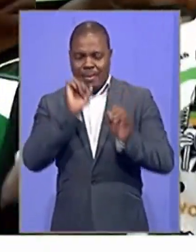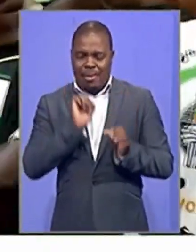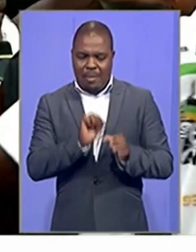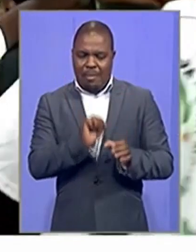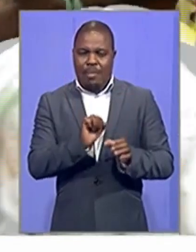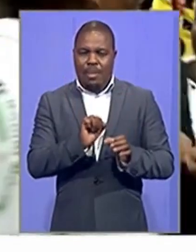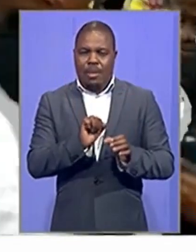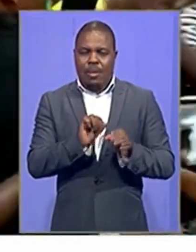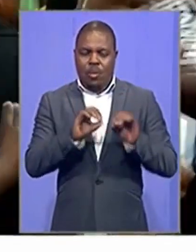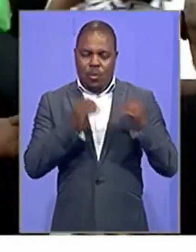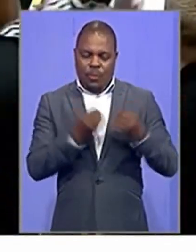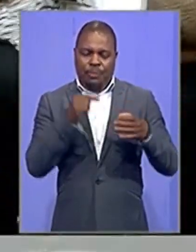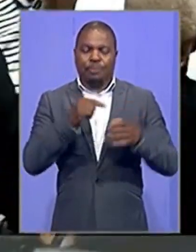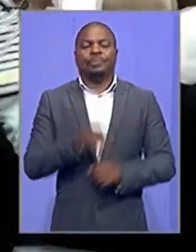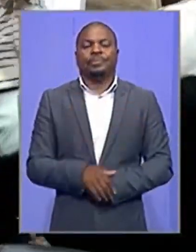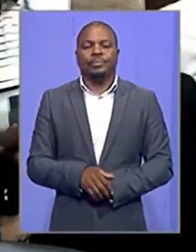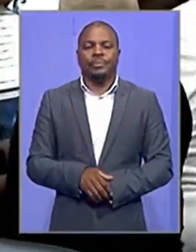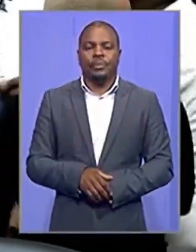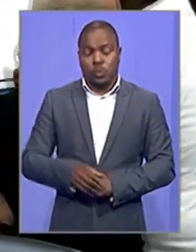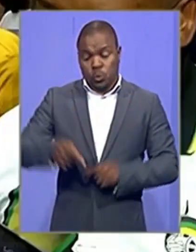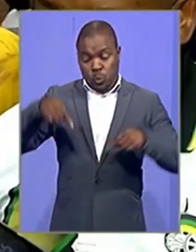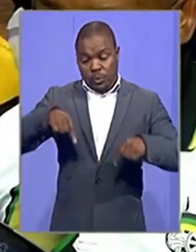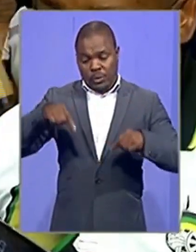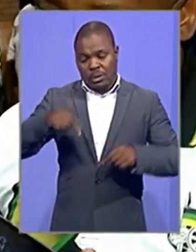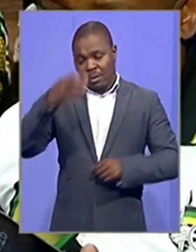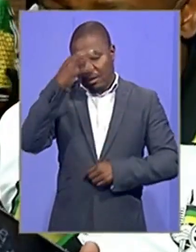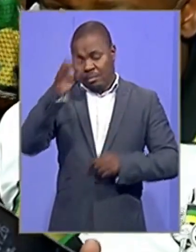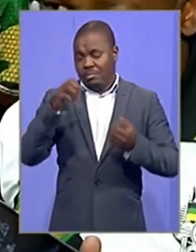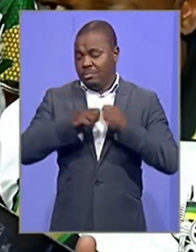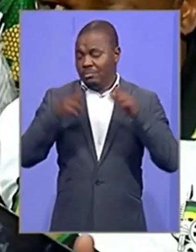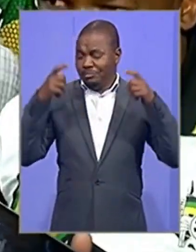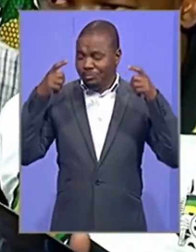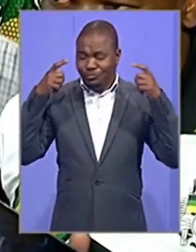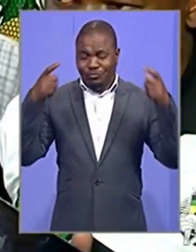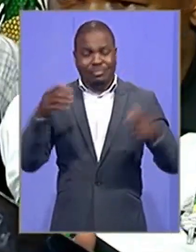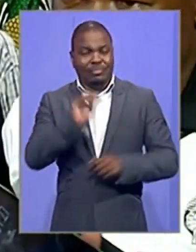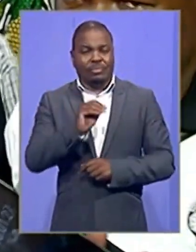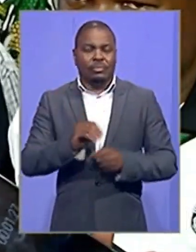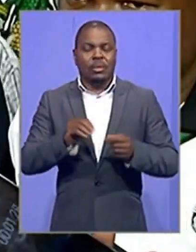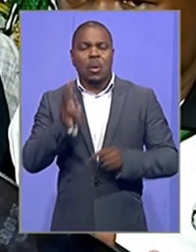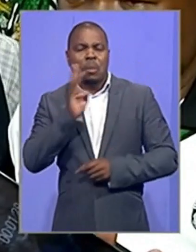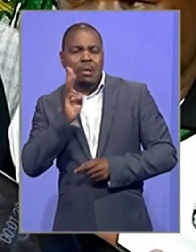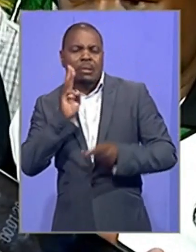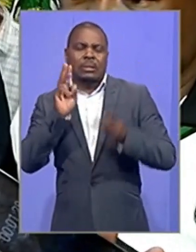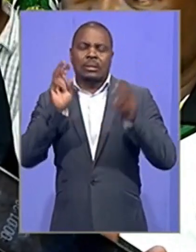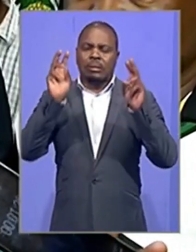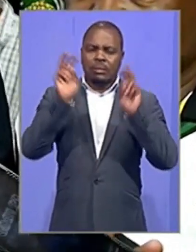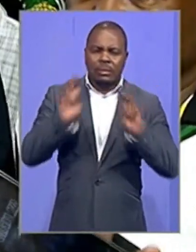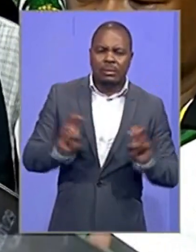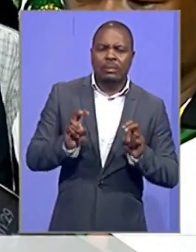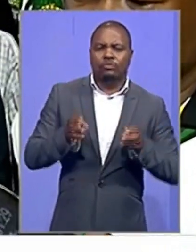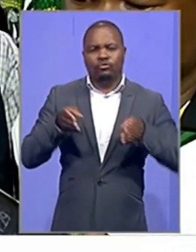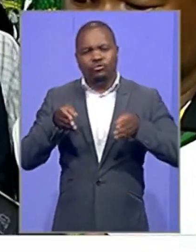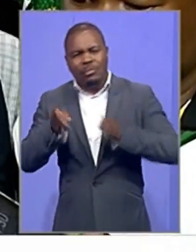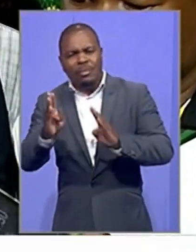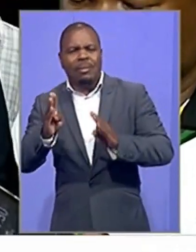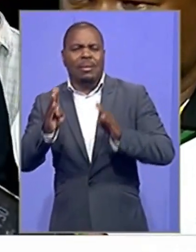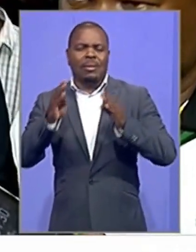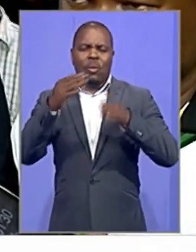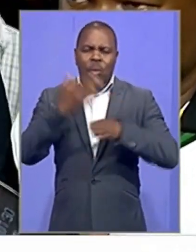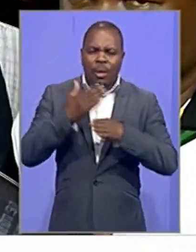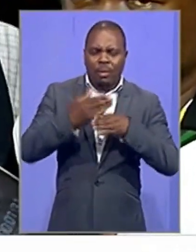a lekoko. Re na le mathata mantsi mo pusong. Batho ba rona ba tlhoka metsi, ba tlhoka motlakase, ba tlhoka ditsela, ba tlhoka